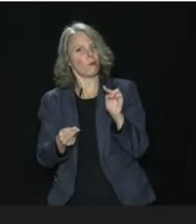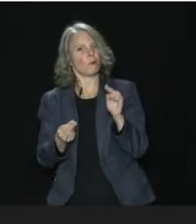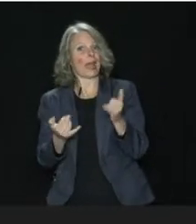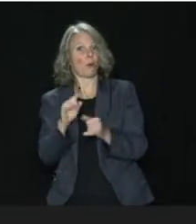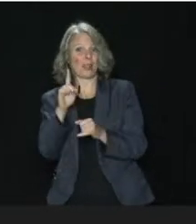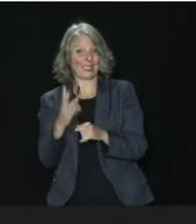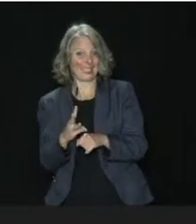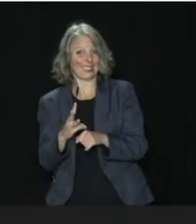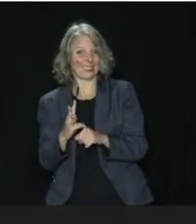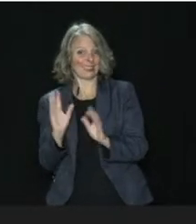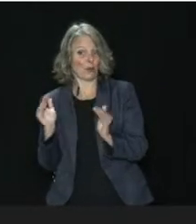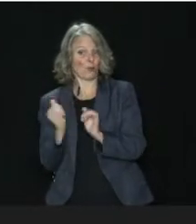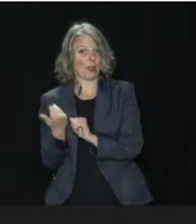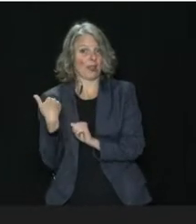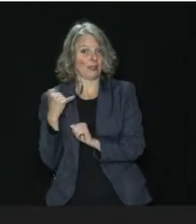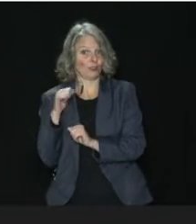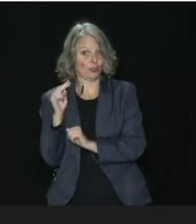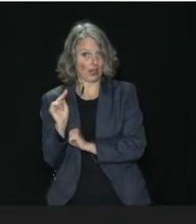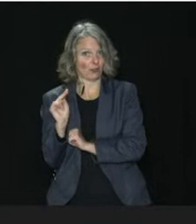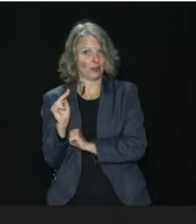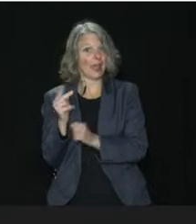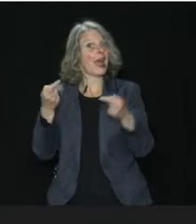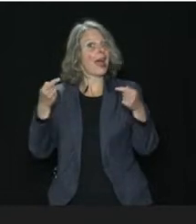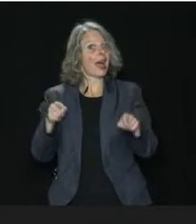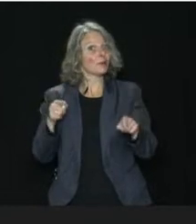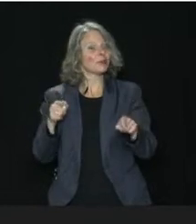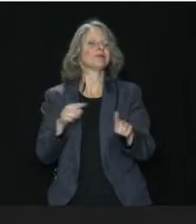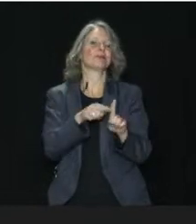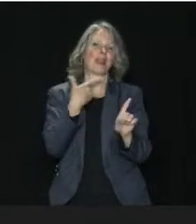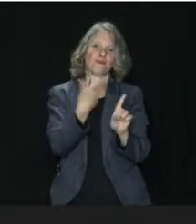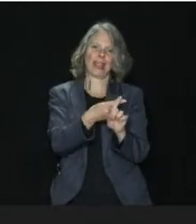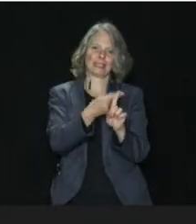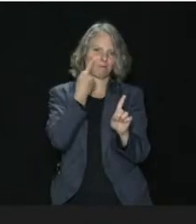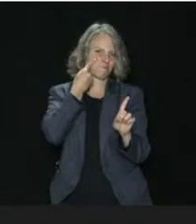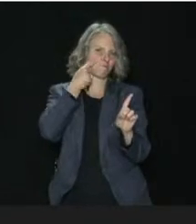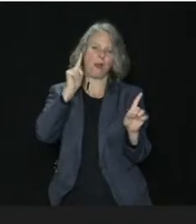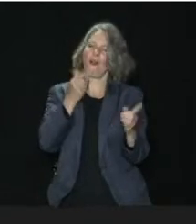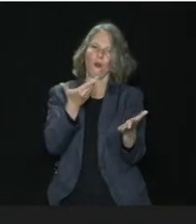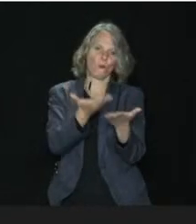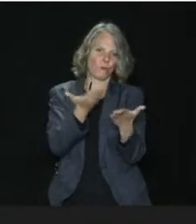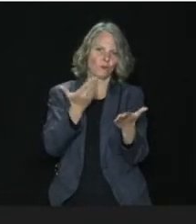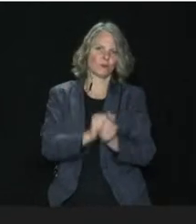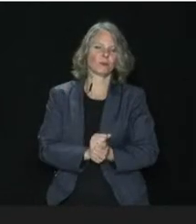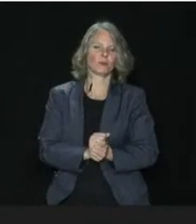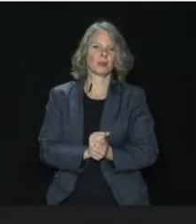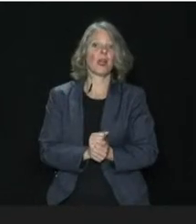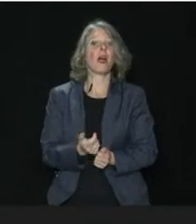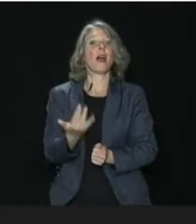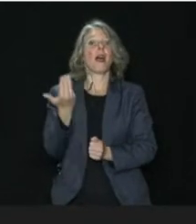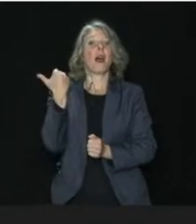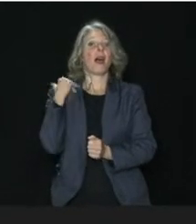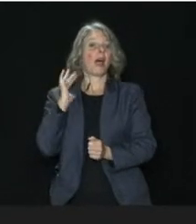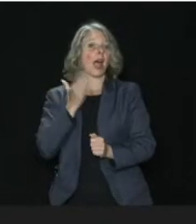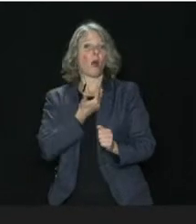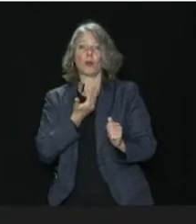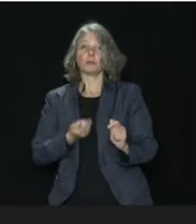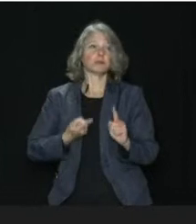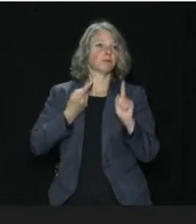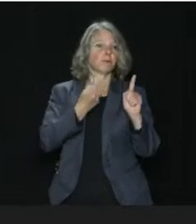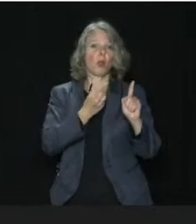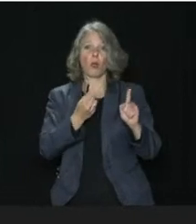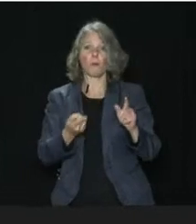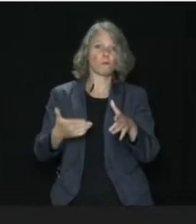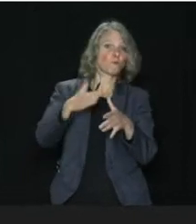coincidence. Vaccines work. From day one, our top priority has been keeping people